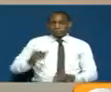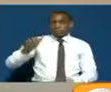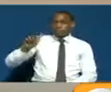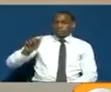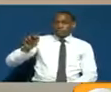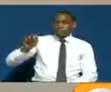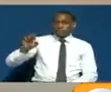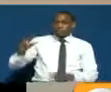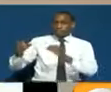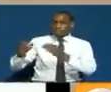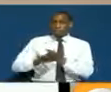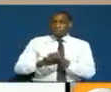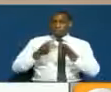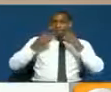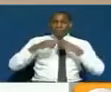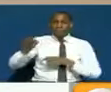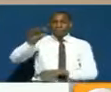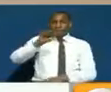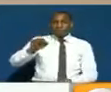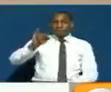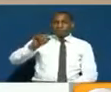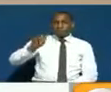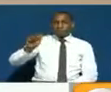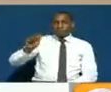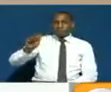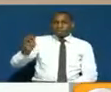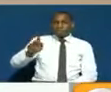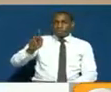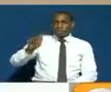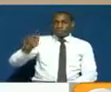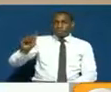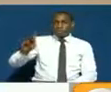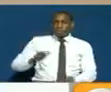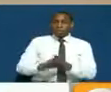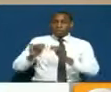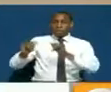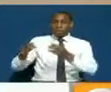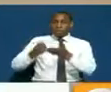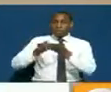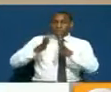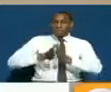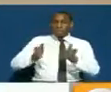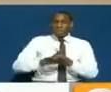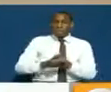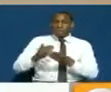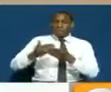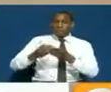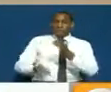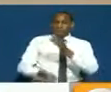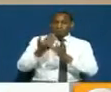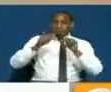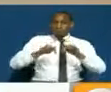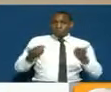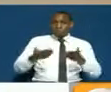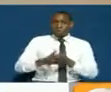Kamani National Congress has named Simon Kamau Gikuru as the new party secretary general. Gikuru, who was unveiled